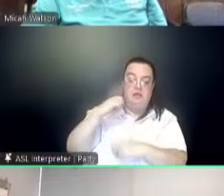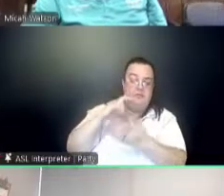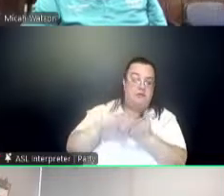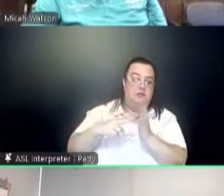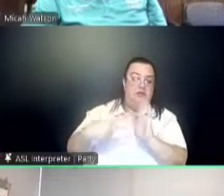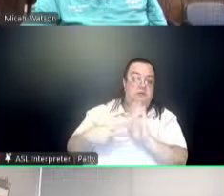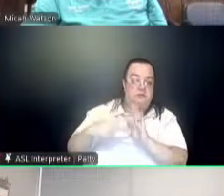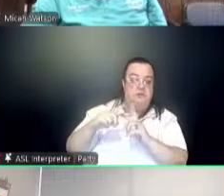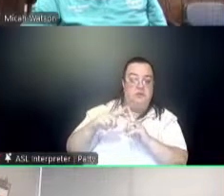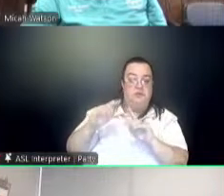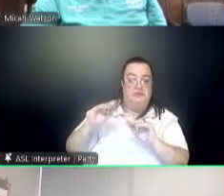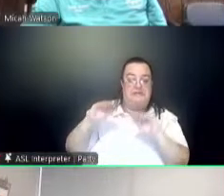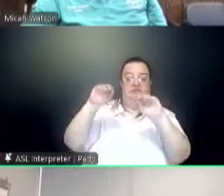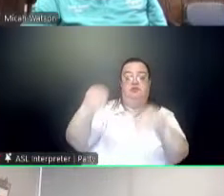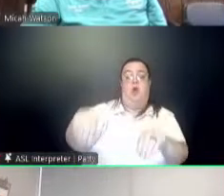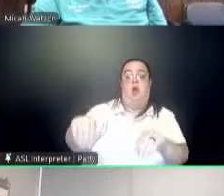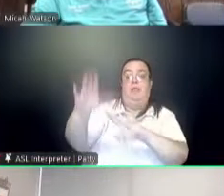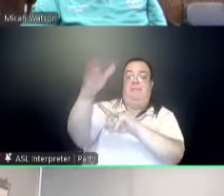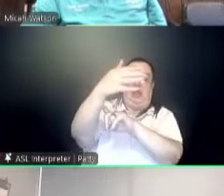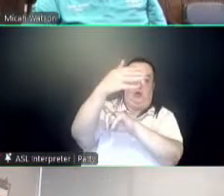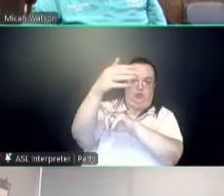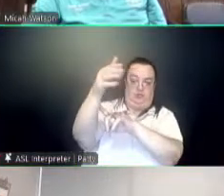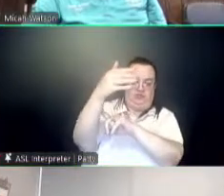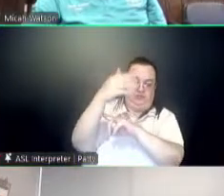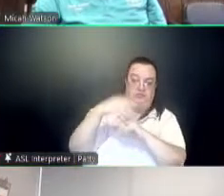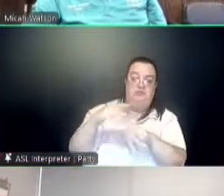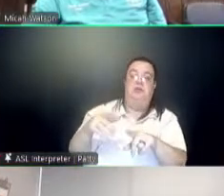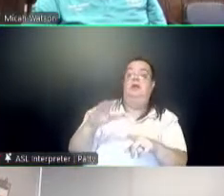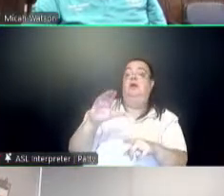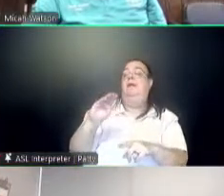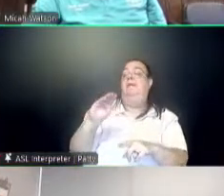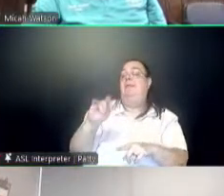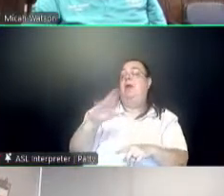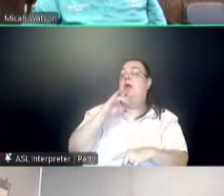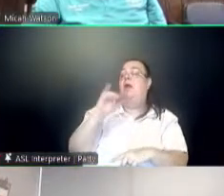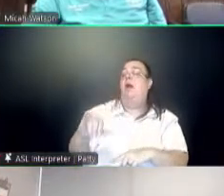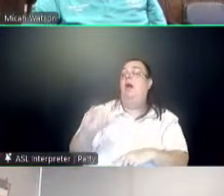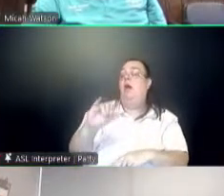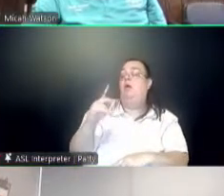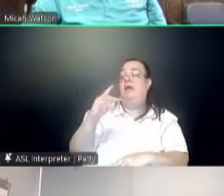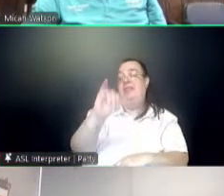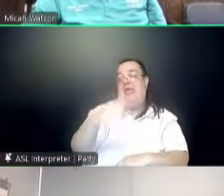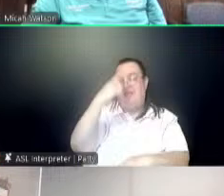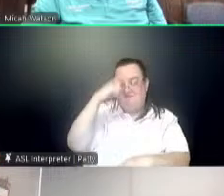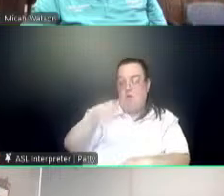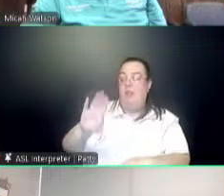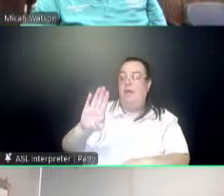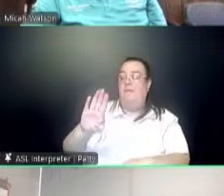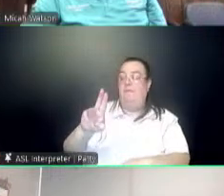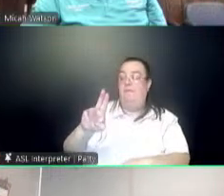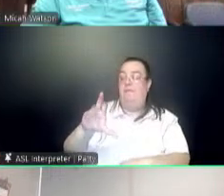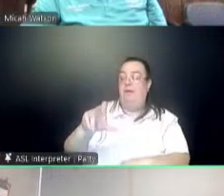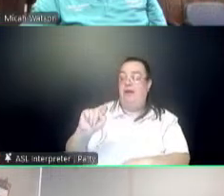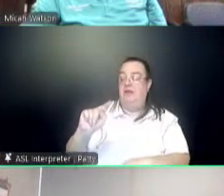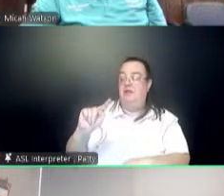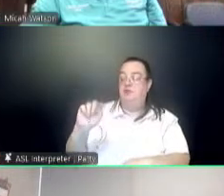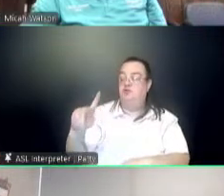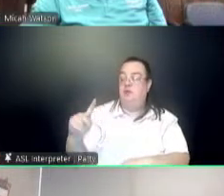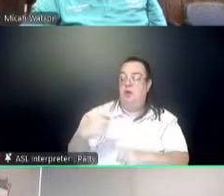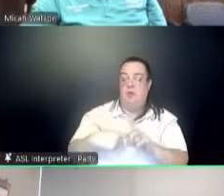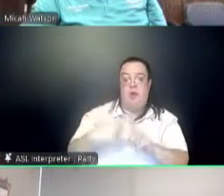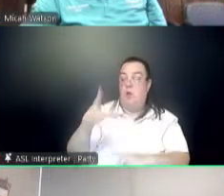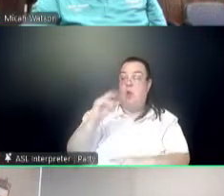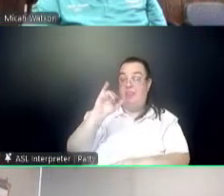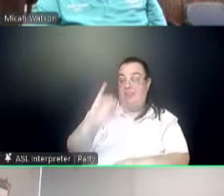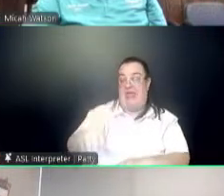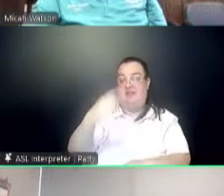install the banners. Oh, okay. So this is 4 bucket truck rentals. No. This is just for one.